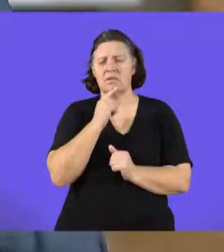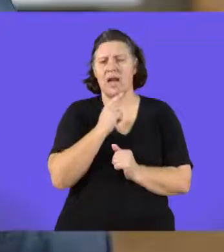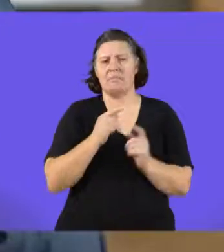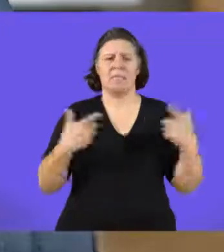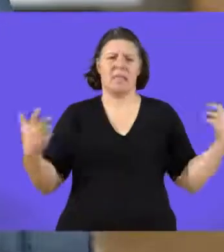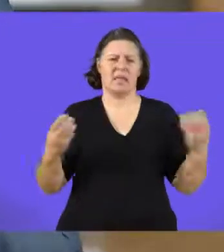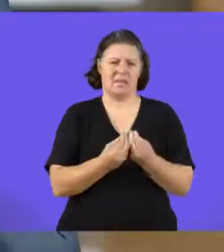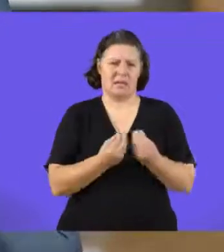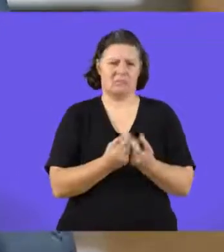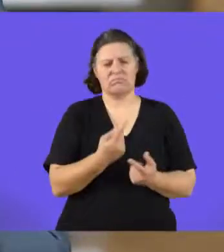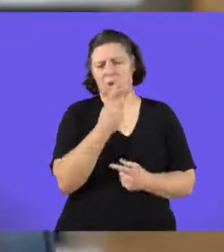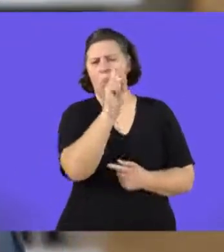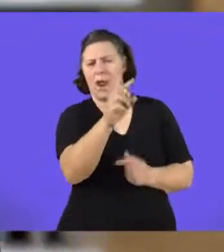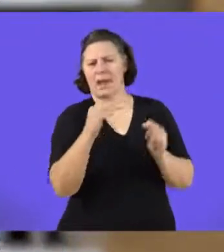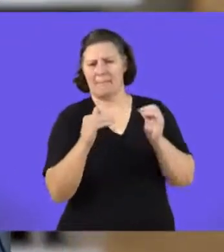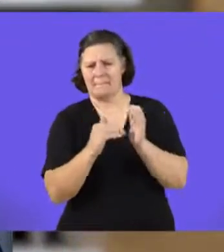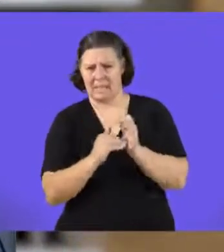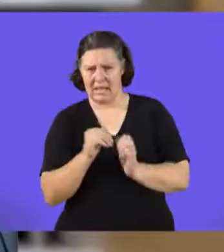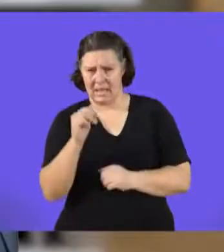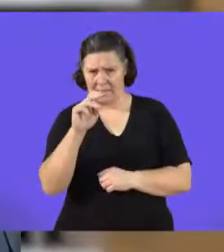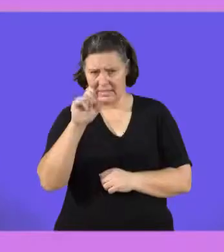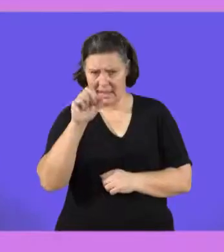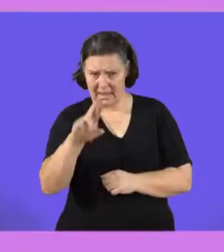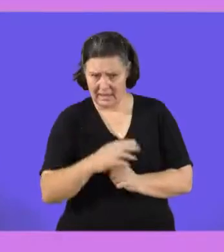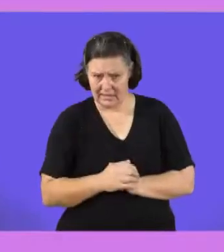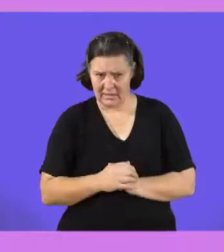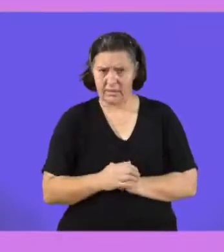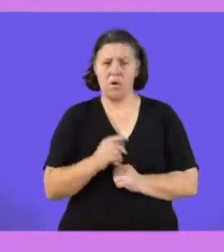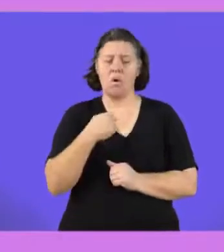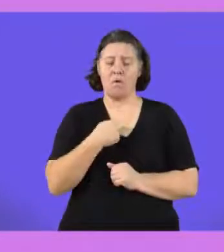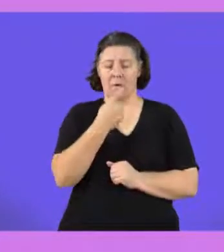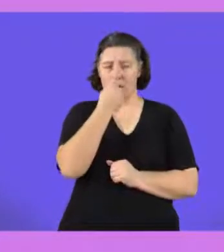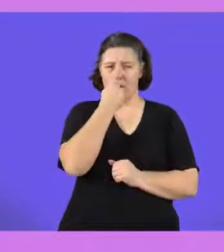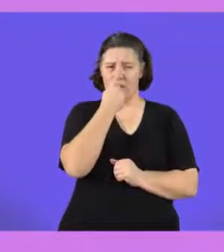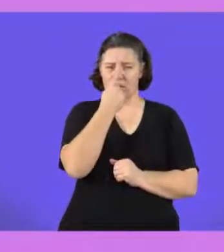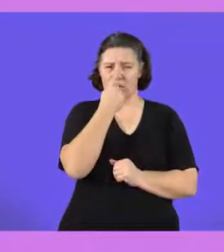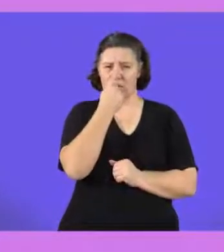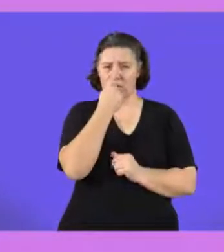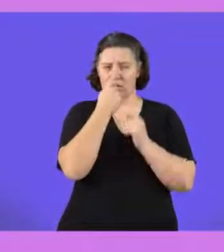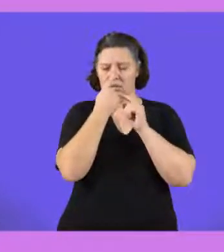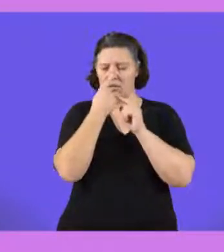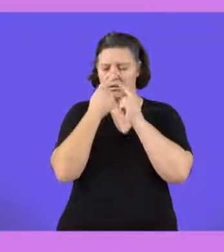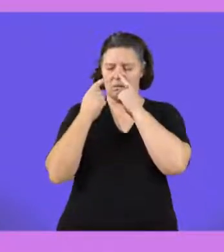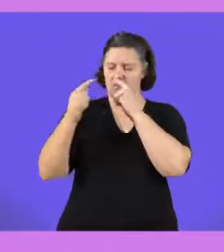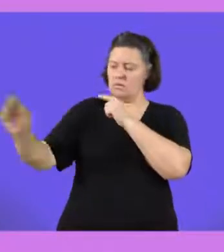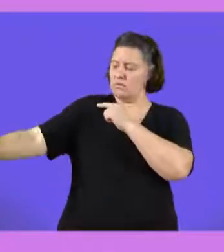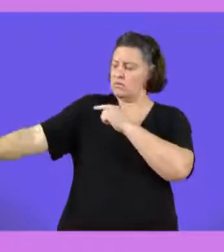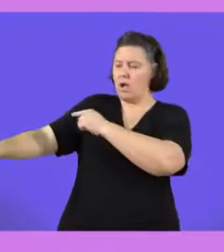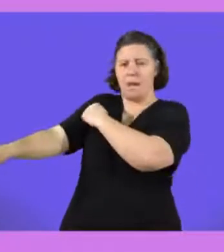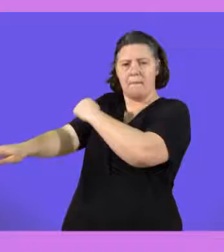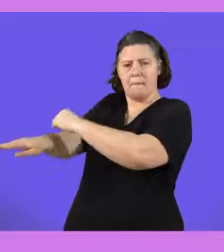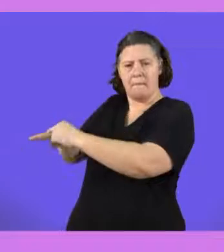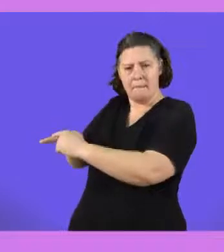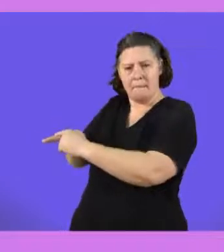example, take one large step, I will say that is 1 meter. Or if I, from the tip of my nose to the outstretch of my